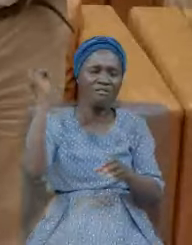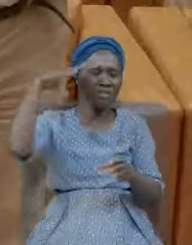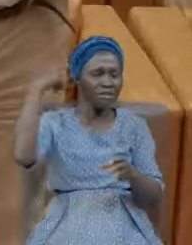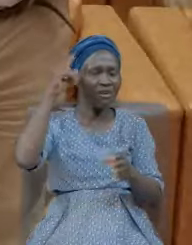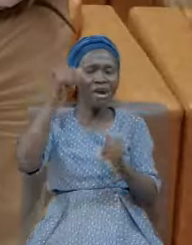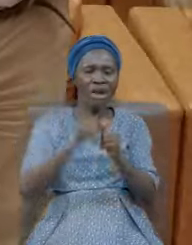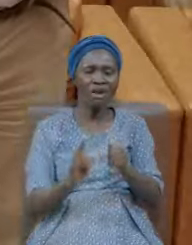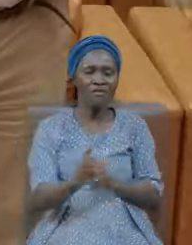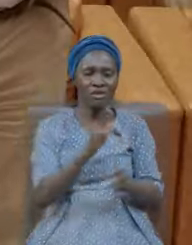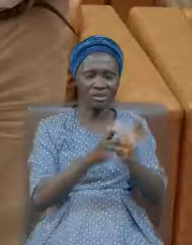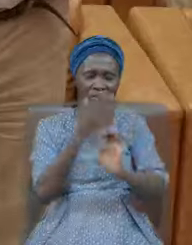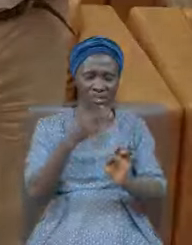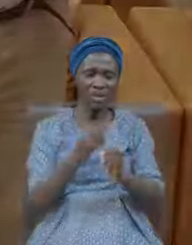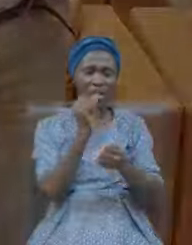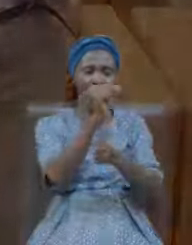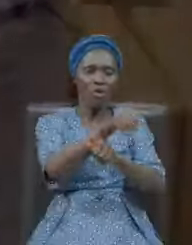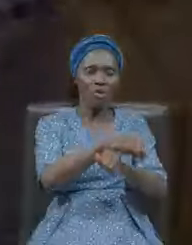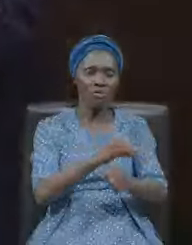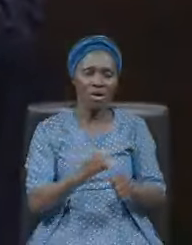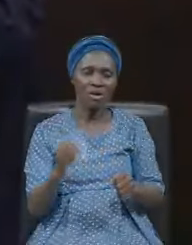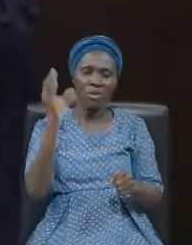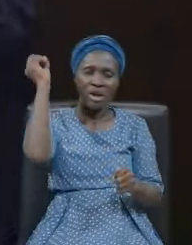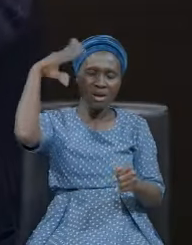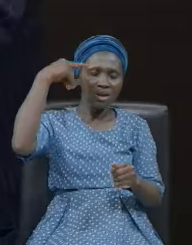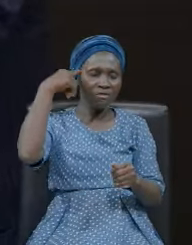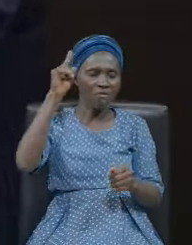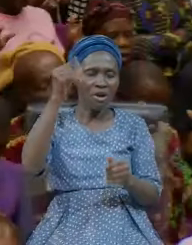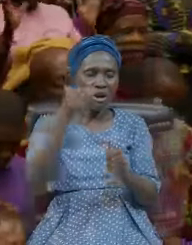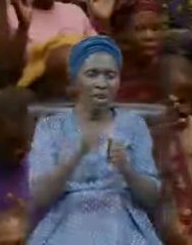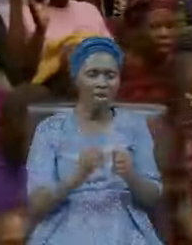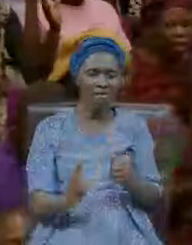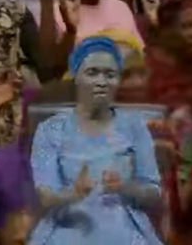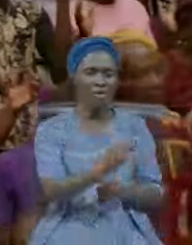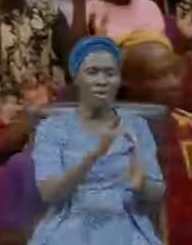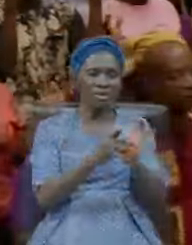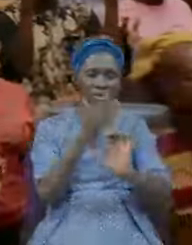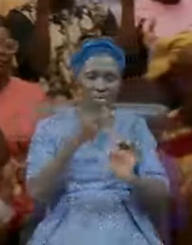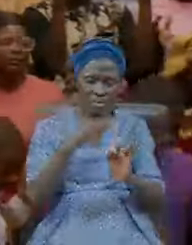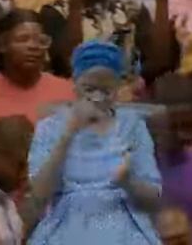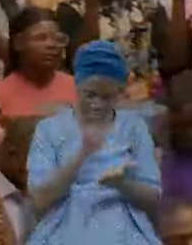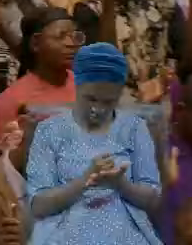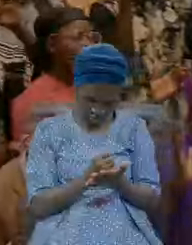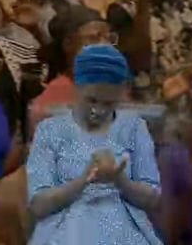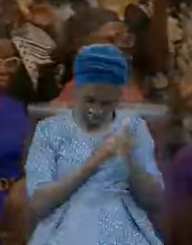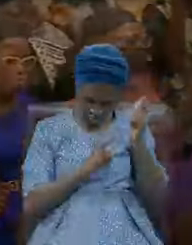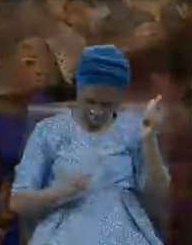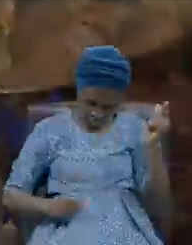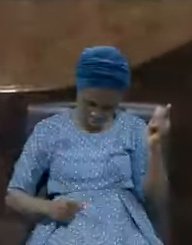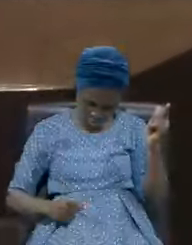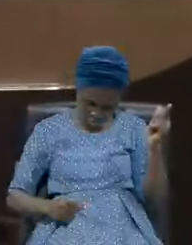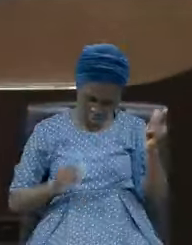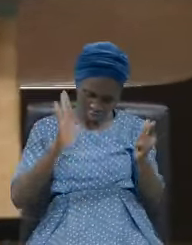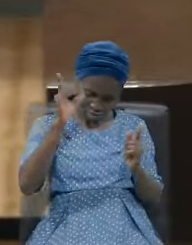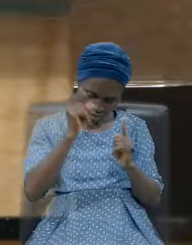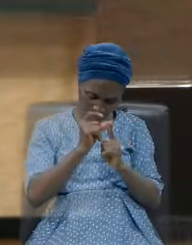Overcoming grace for everyone in Jesus' name. Lord, your